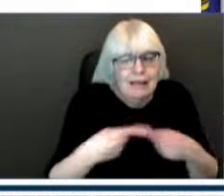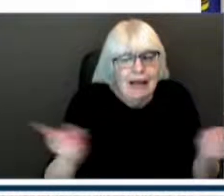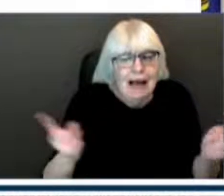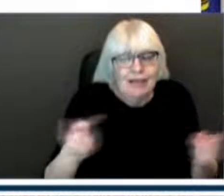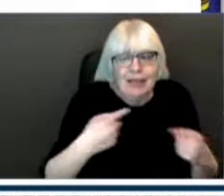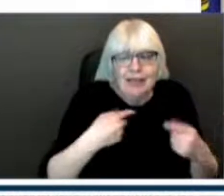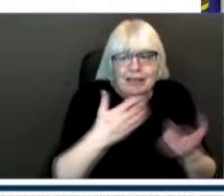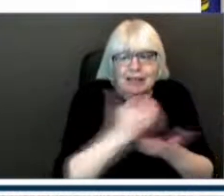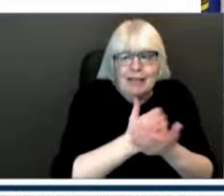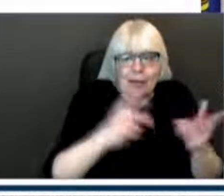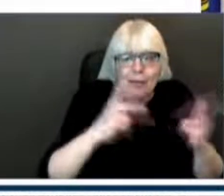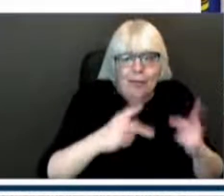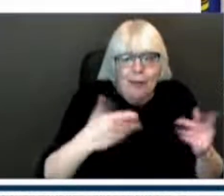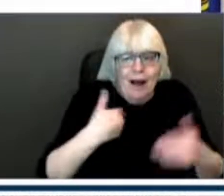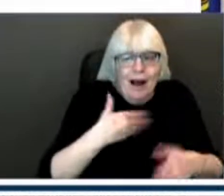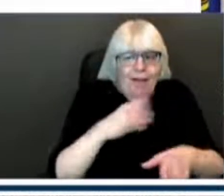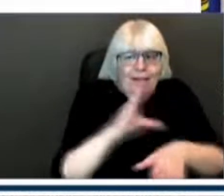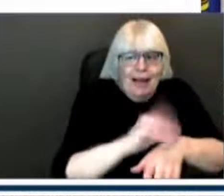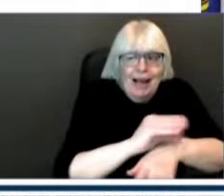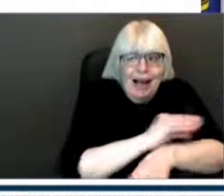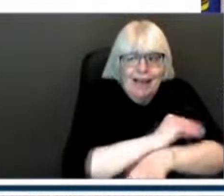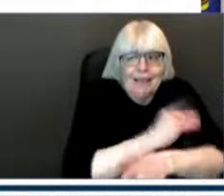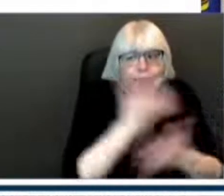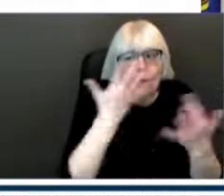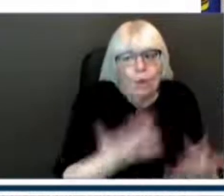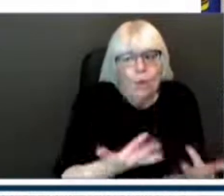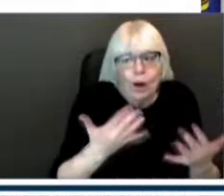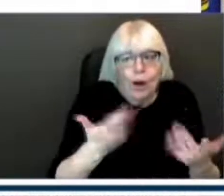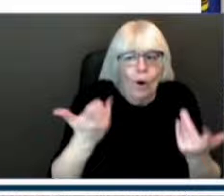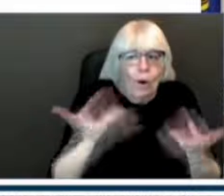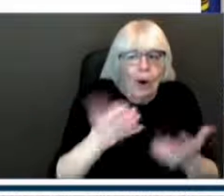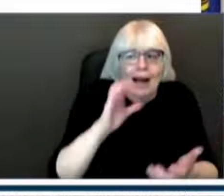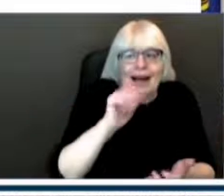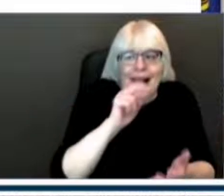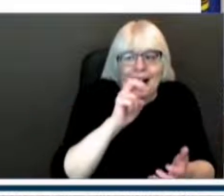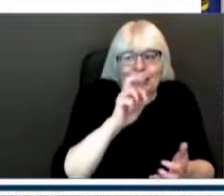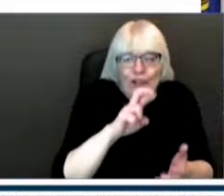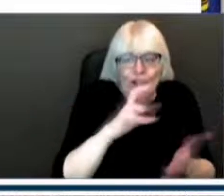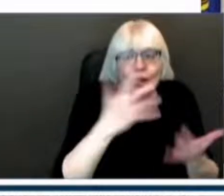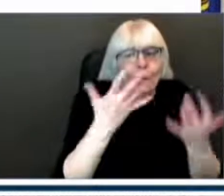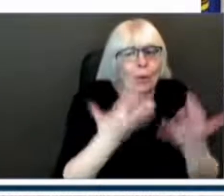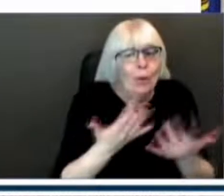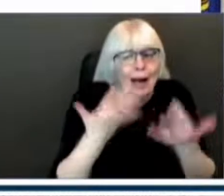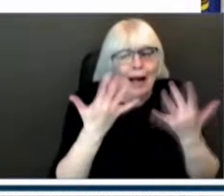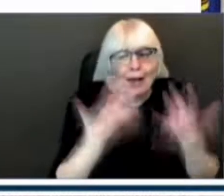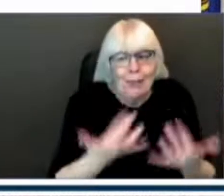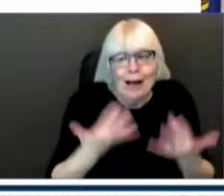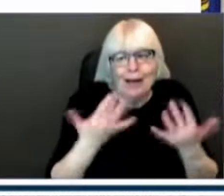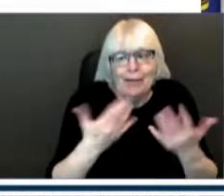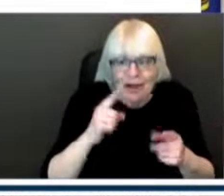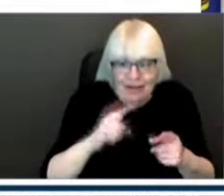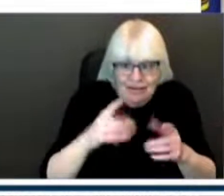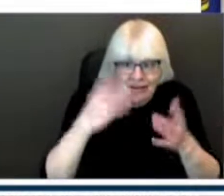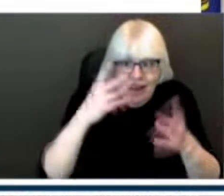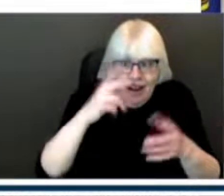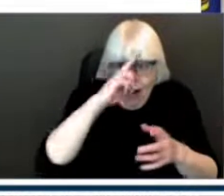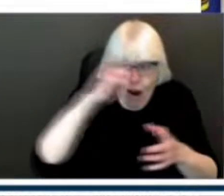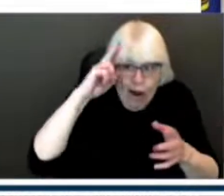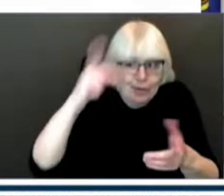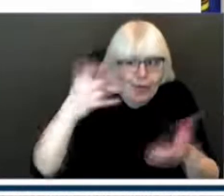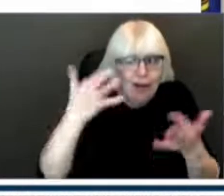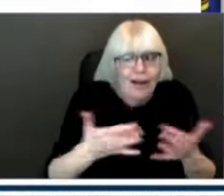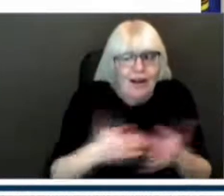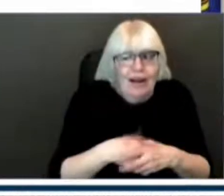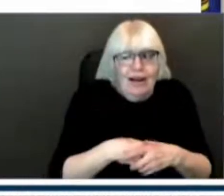due to COVID. Is the province keeping track of what is going to end up being collateral damage due to COVID, both for